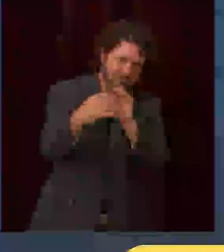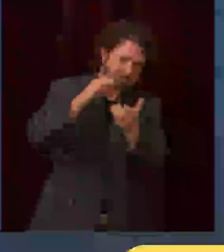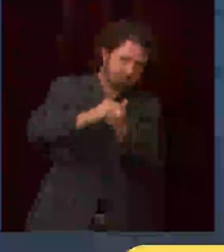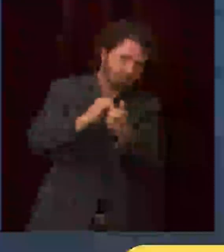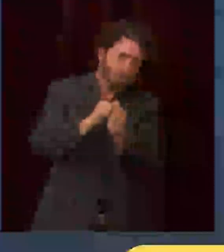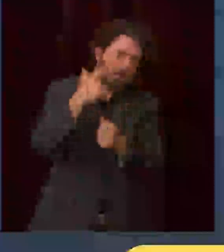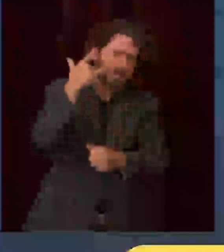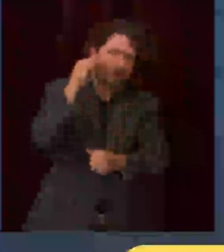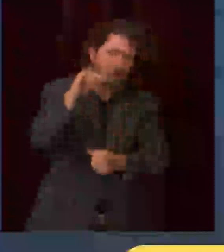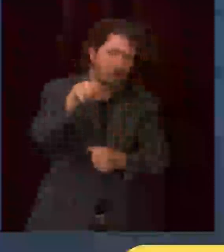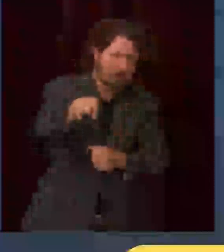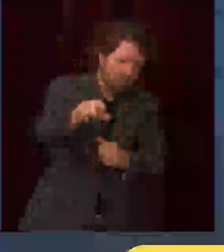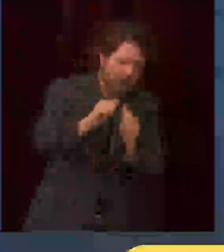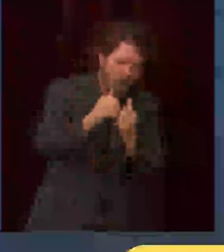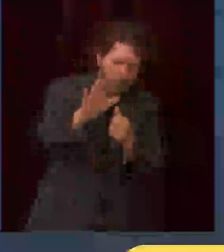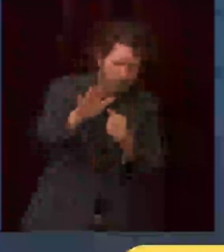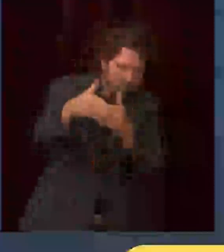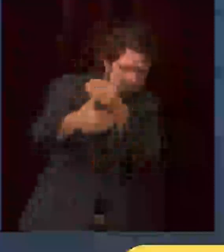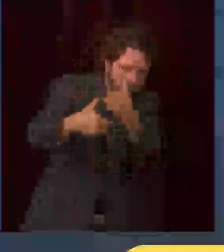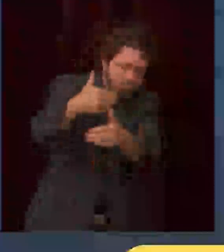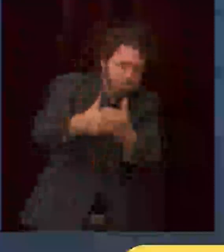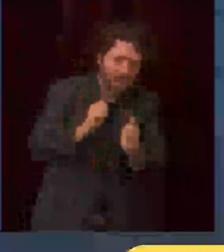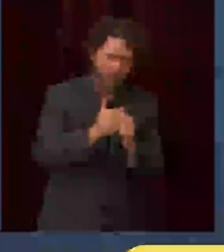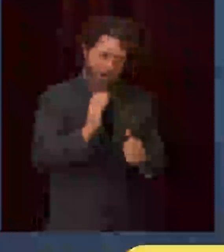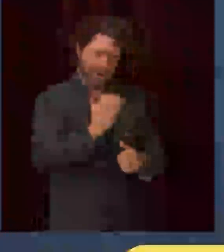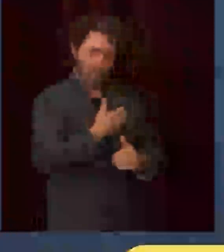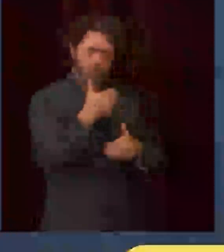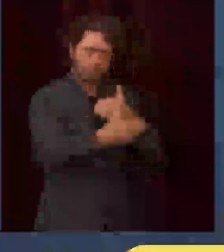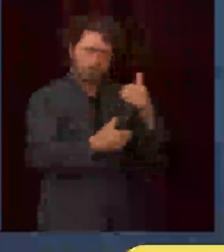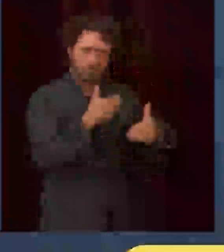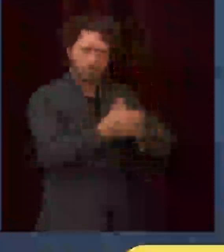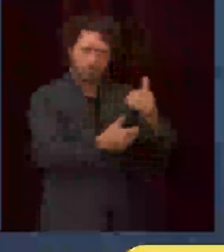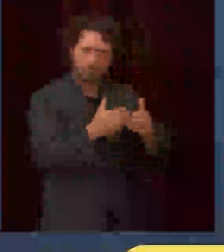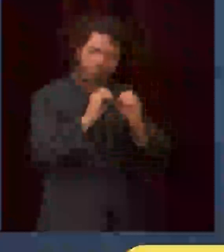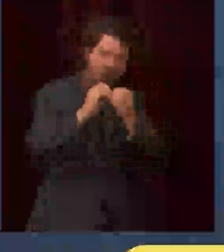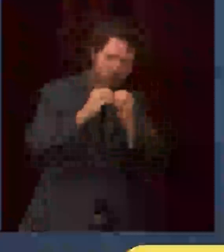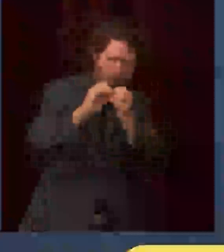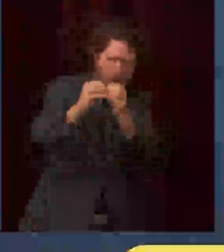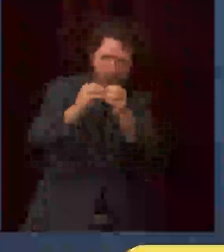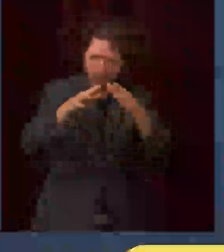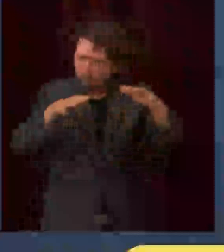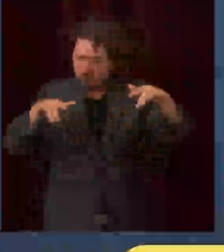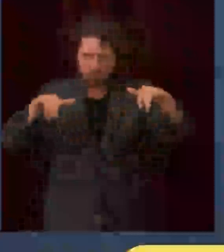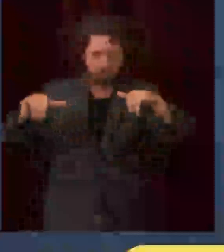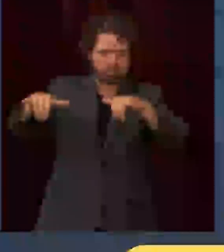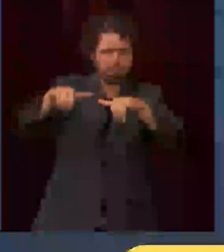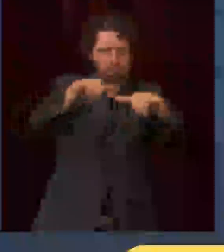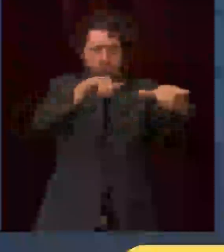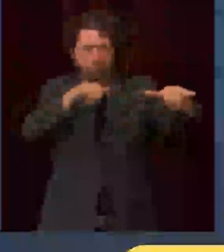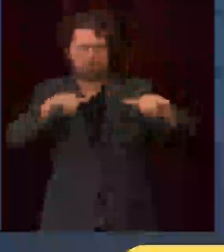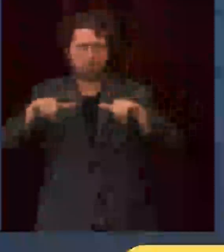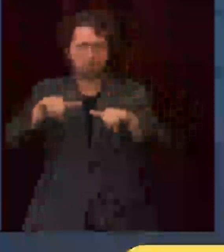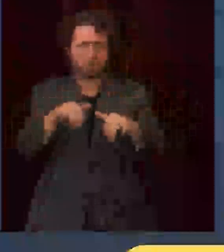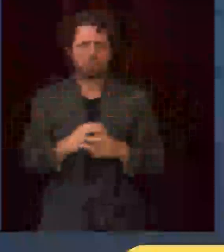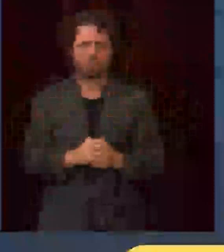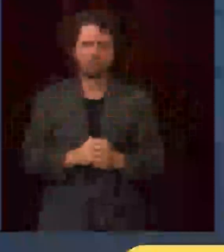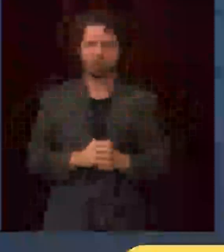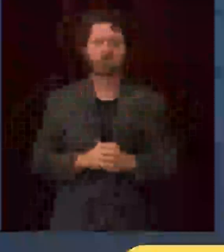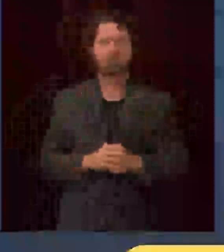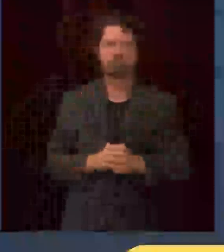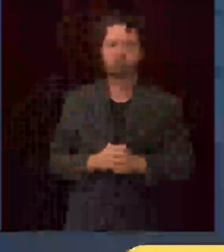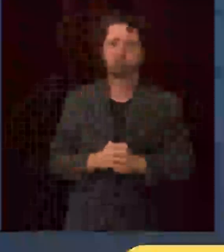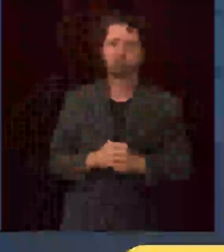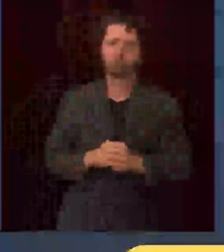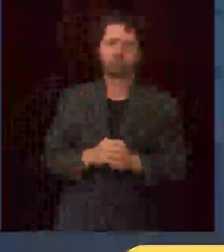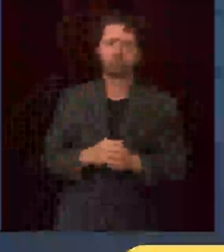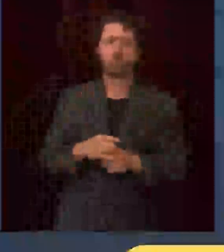of a best sort of public health conversation at this point around what we think makes sense given where we